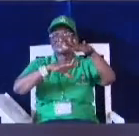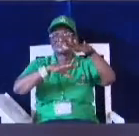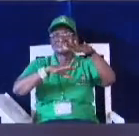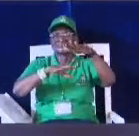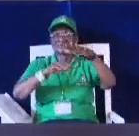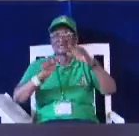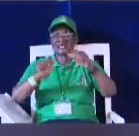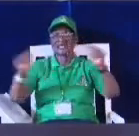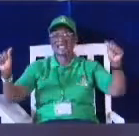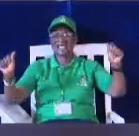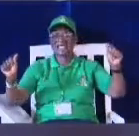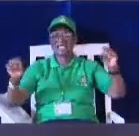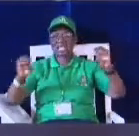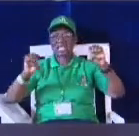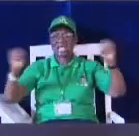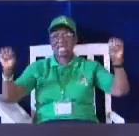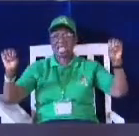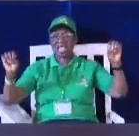Hey.